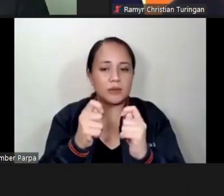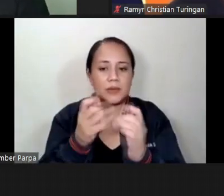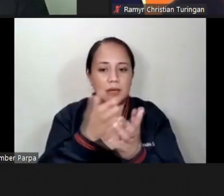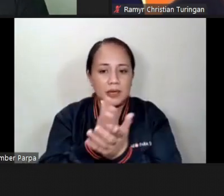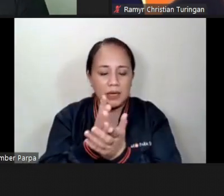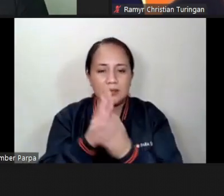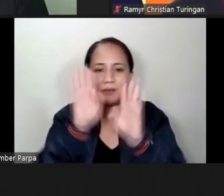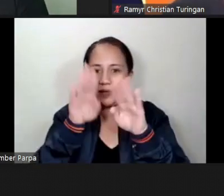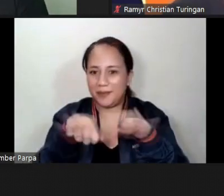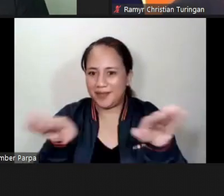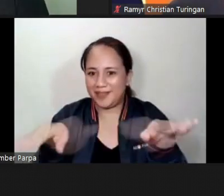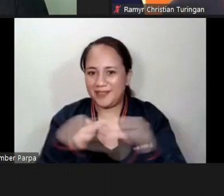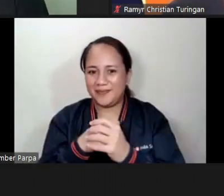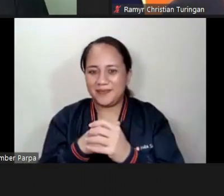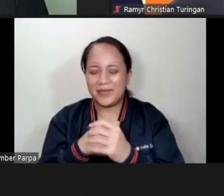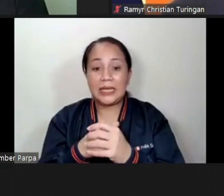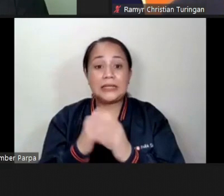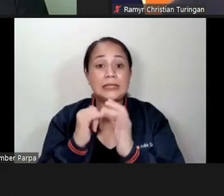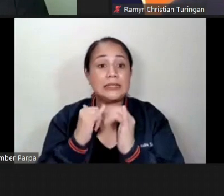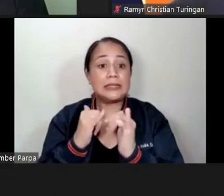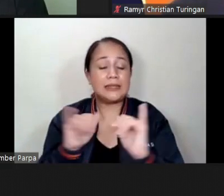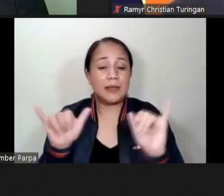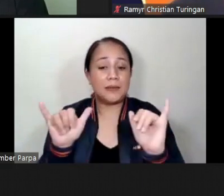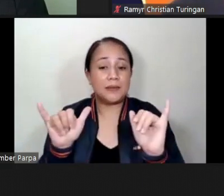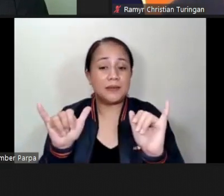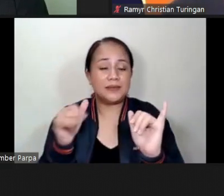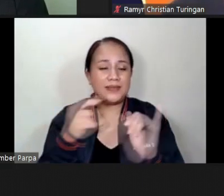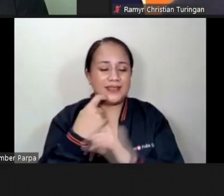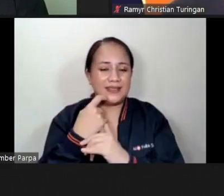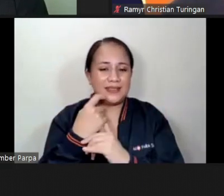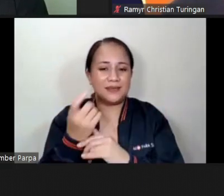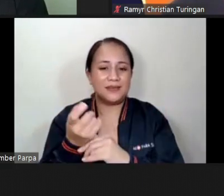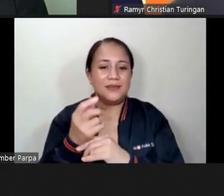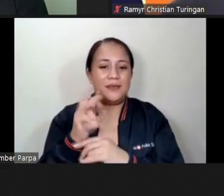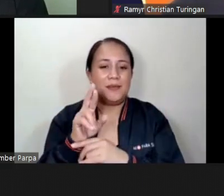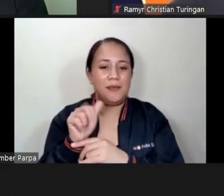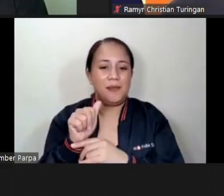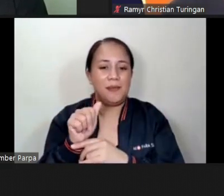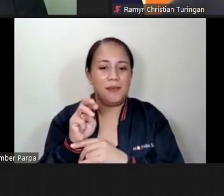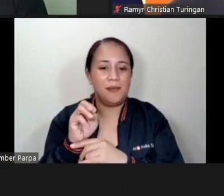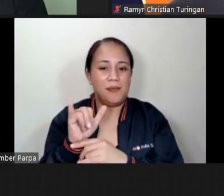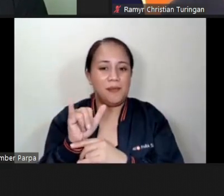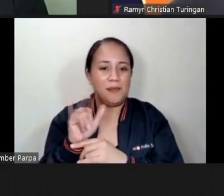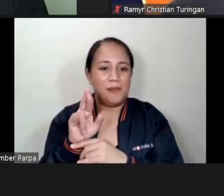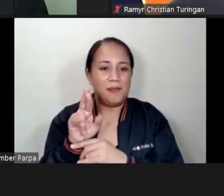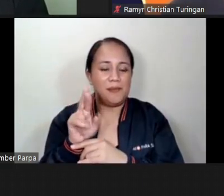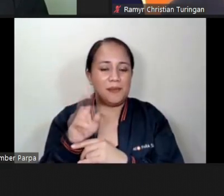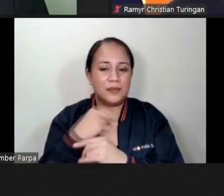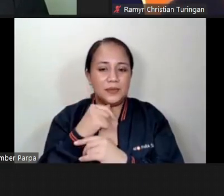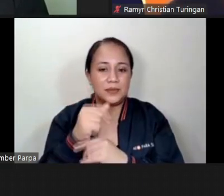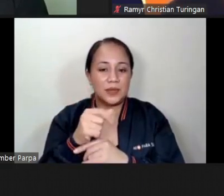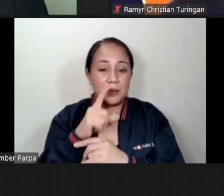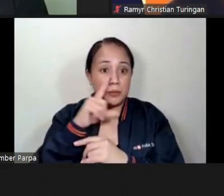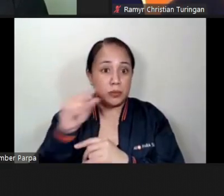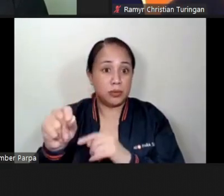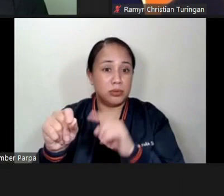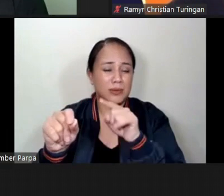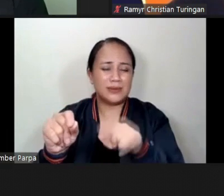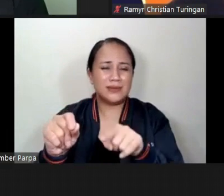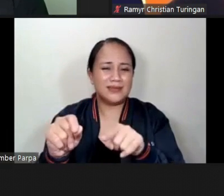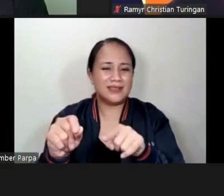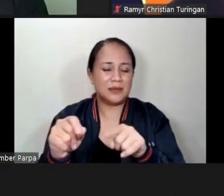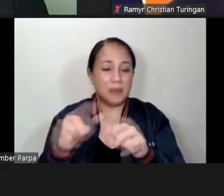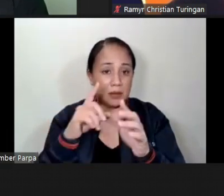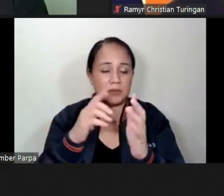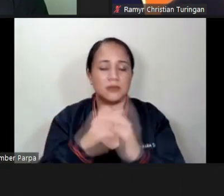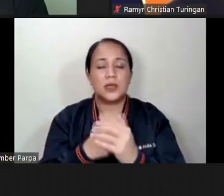mga bata. At gaya nga no, ng sinabi ni Kuya Ramir kanina, hindi masama ang pagsumbong ng mga cases and